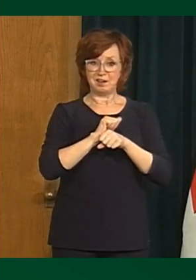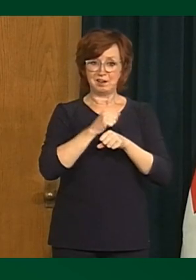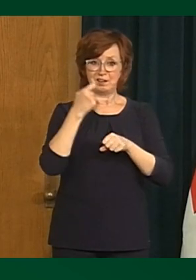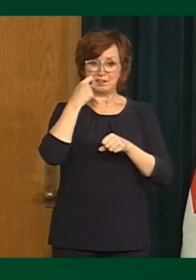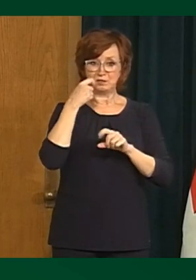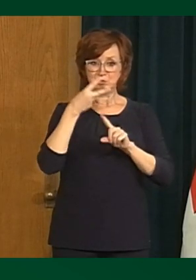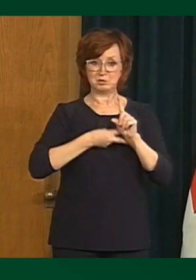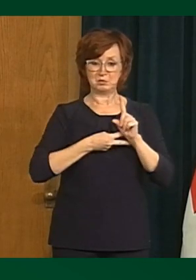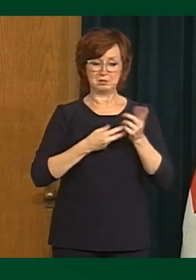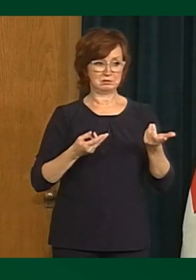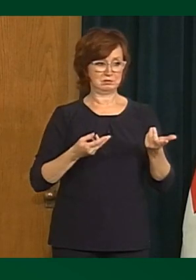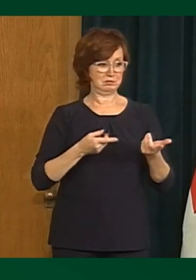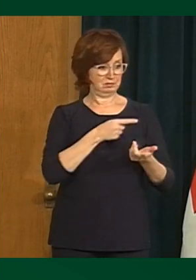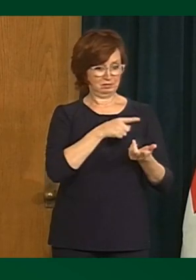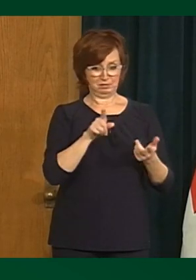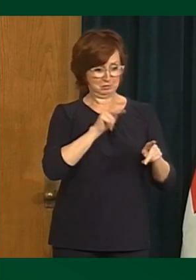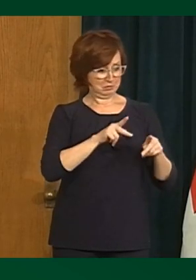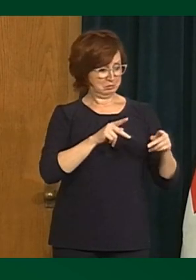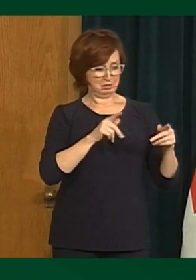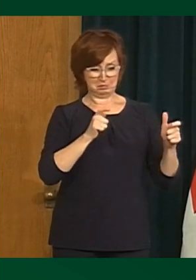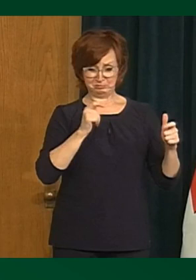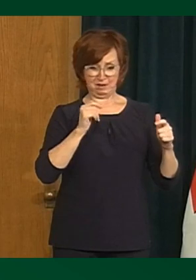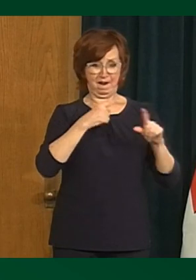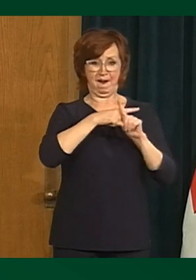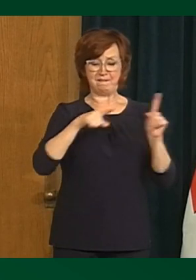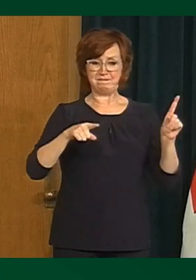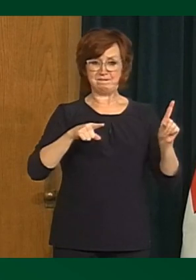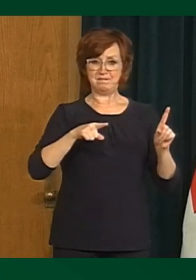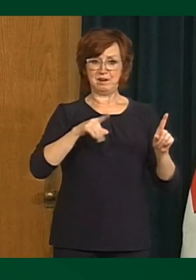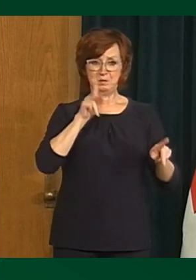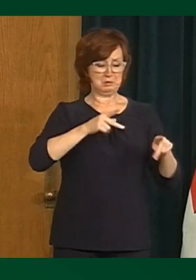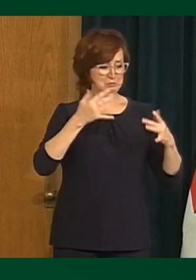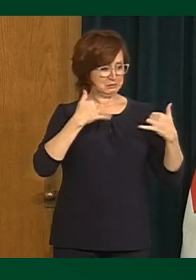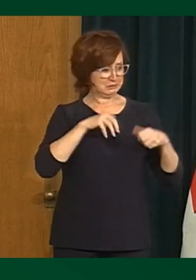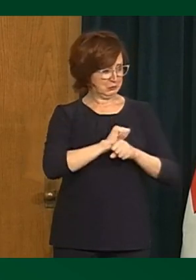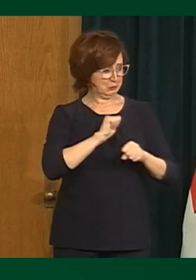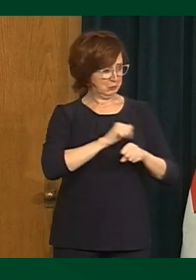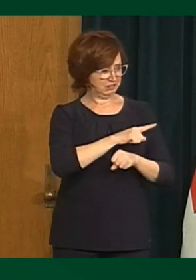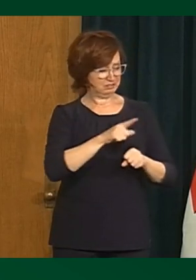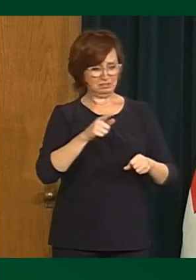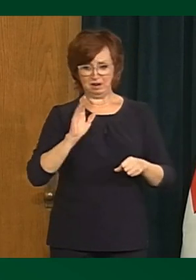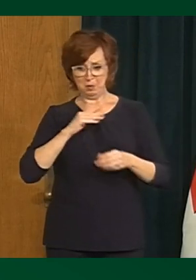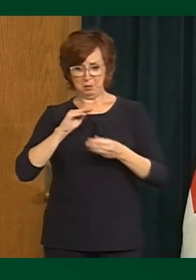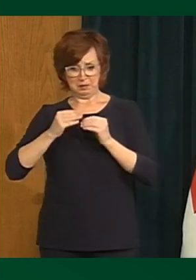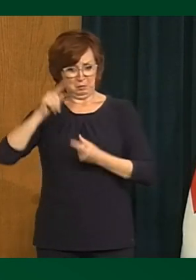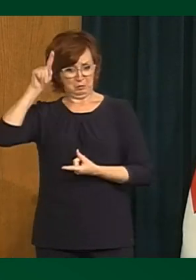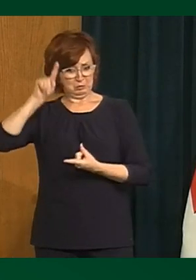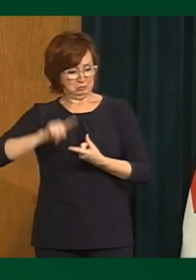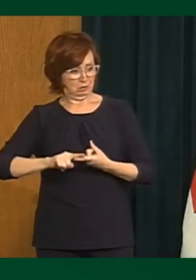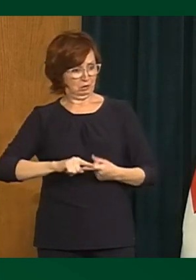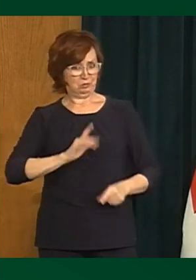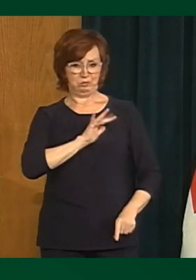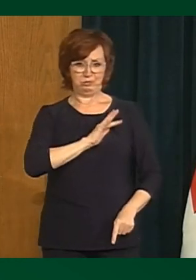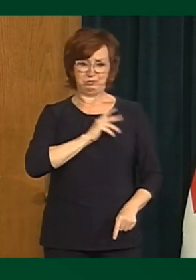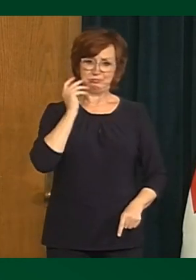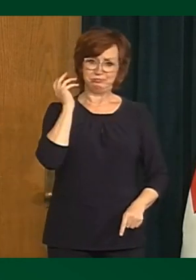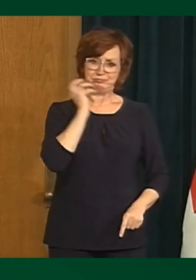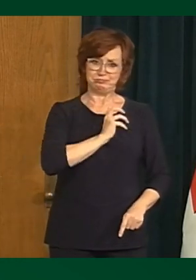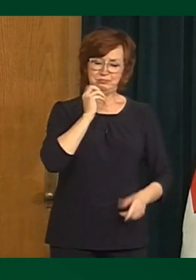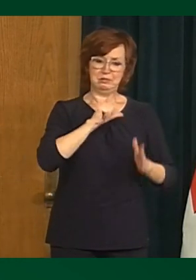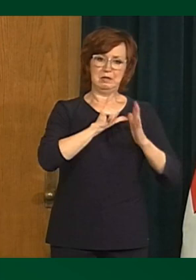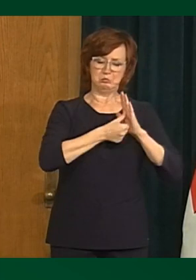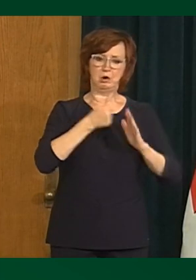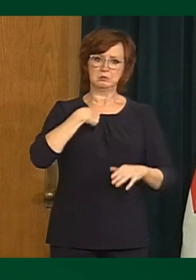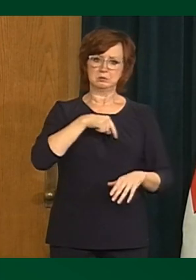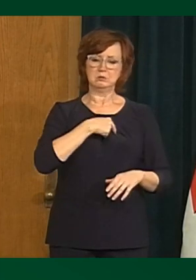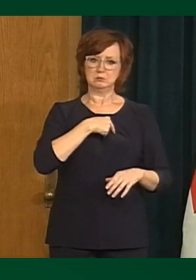our infection rate down. We have done that through our very, very vigilant personal efforts around physical